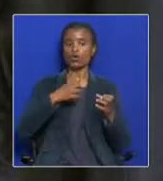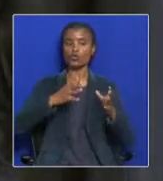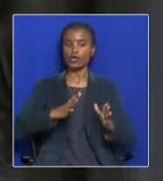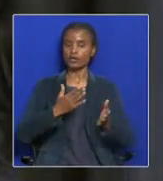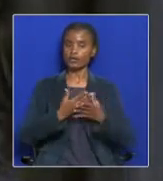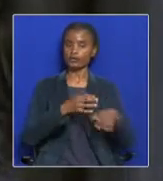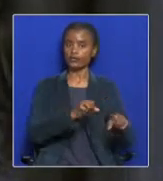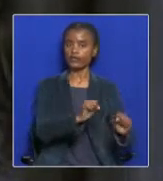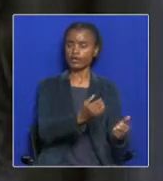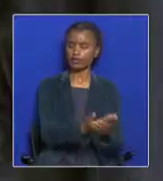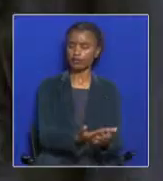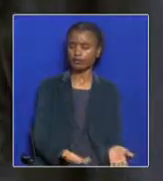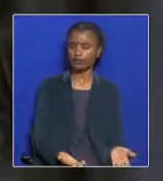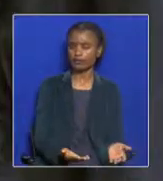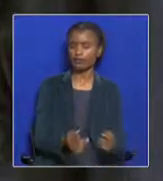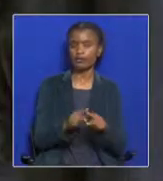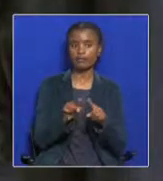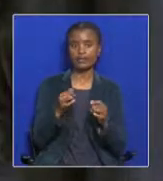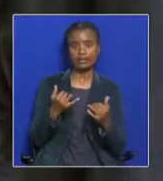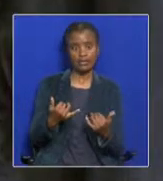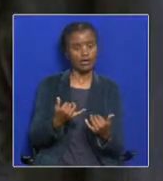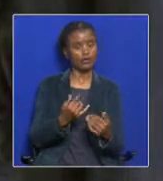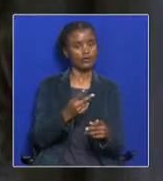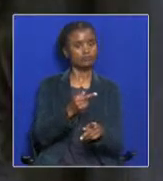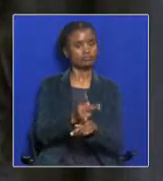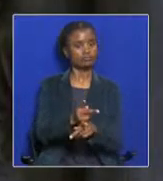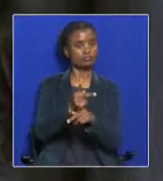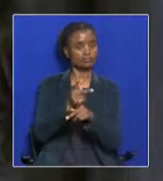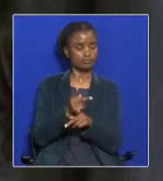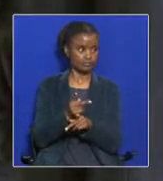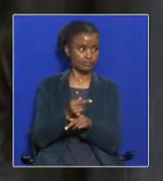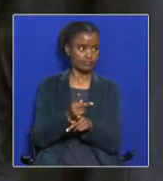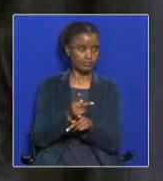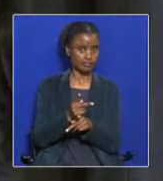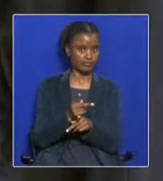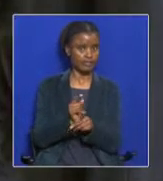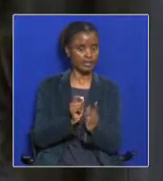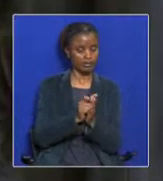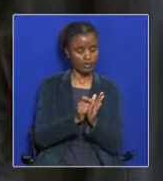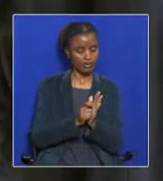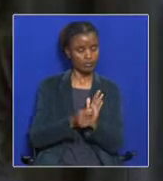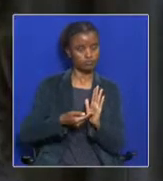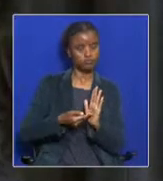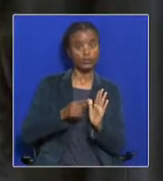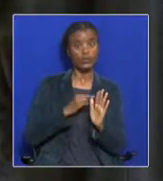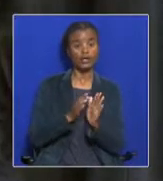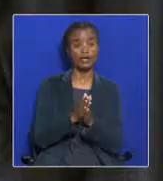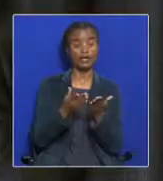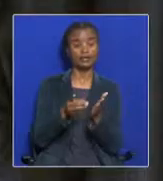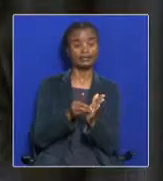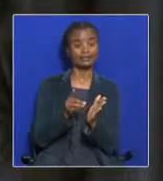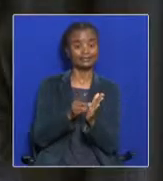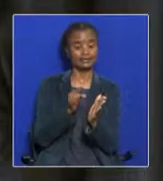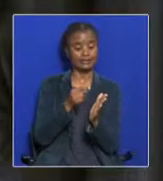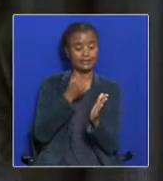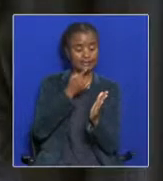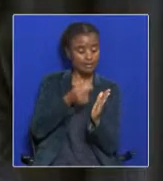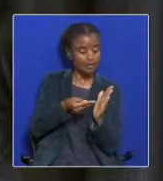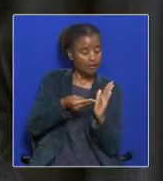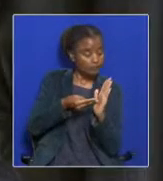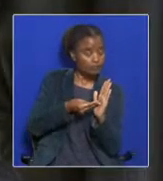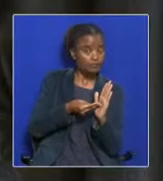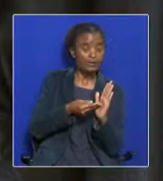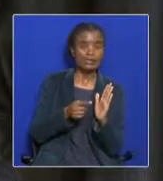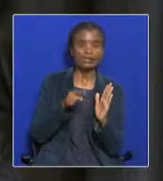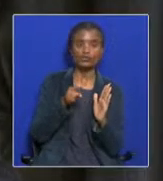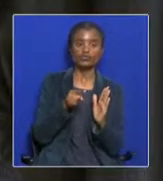to detain, is recorded. We look at your diary, we see an instruction to release. I expect that there